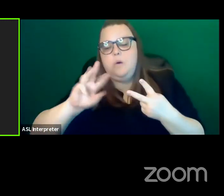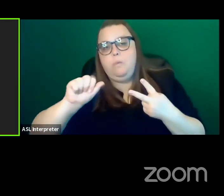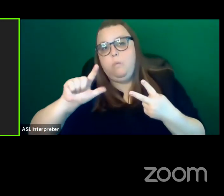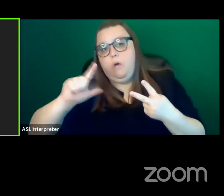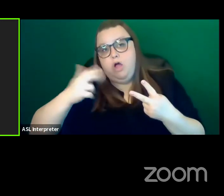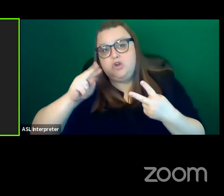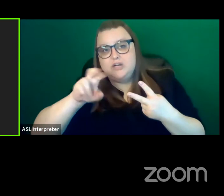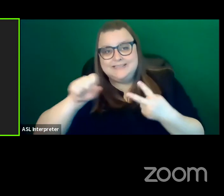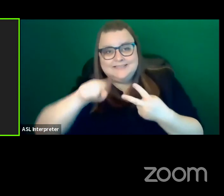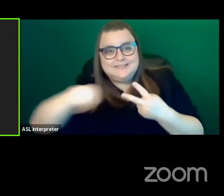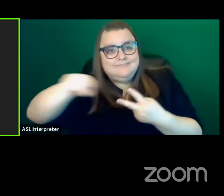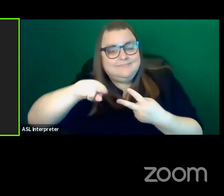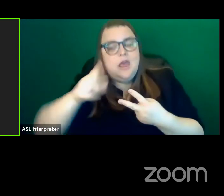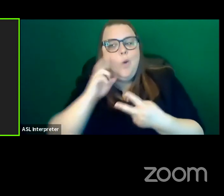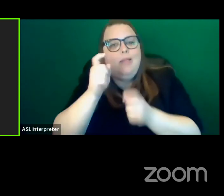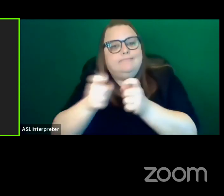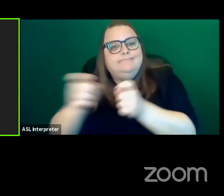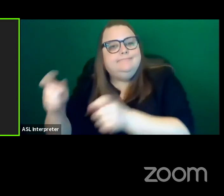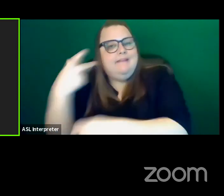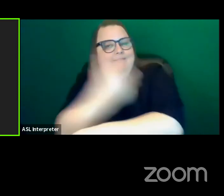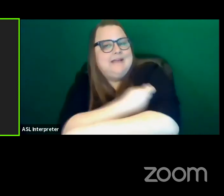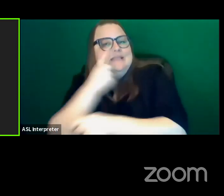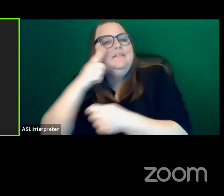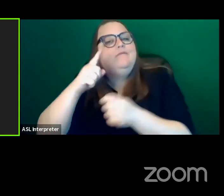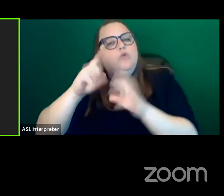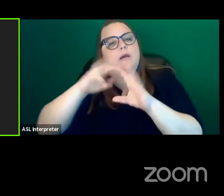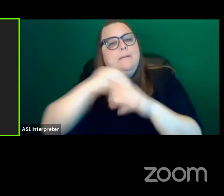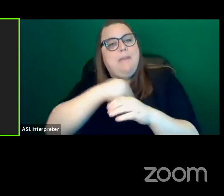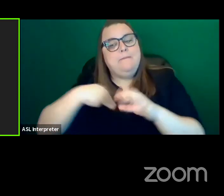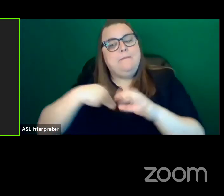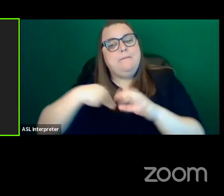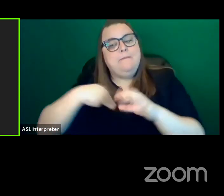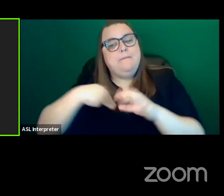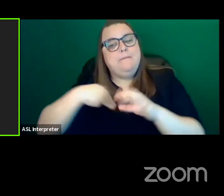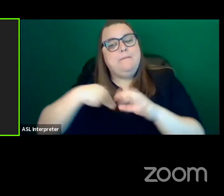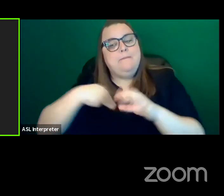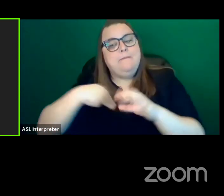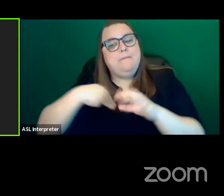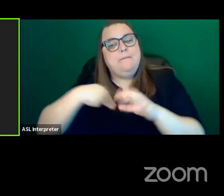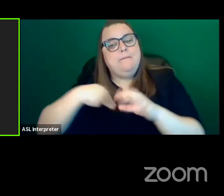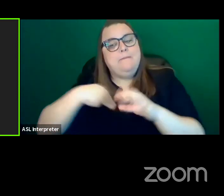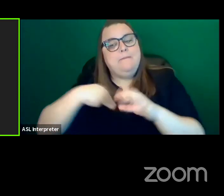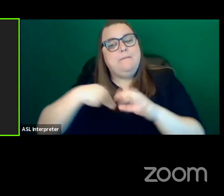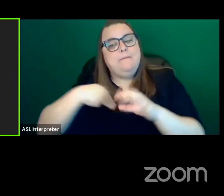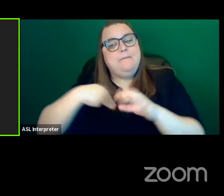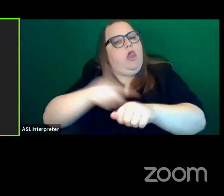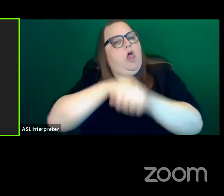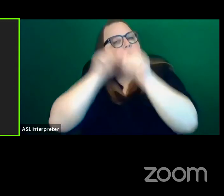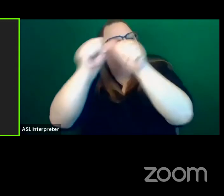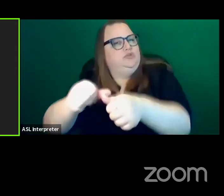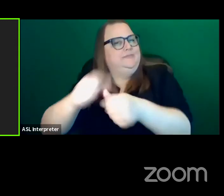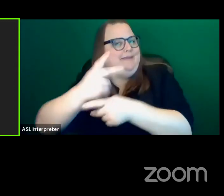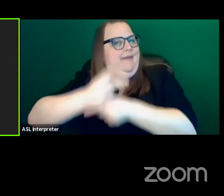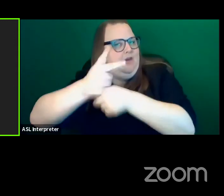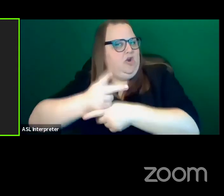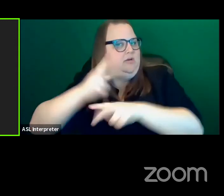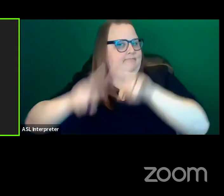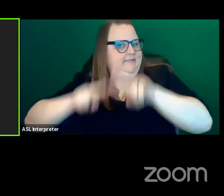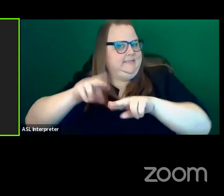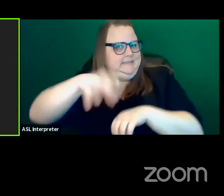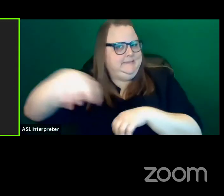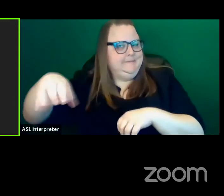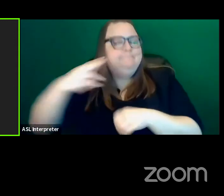vaccinate members of our vulnerable population who work and reside in long-term care facilities. We are working with